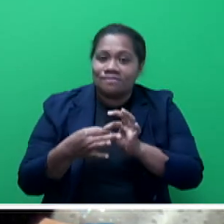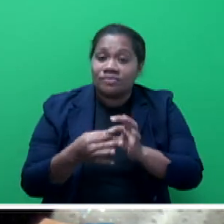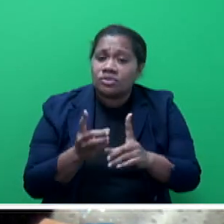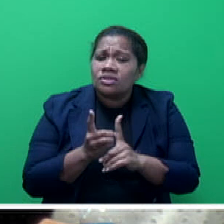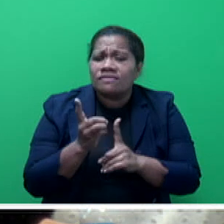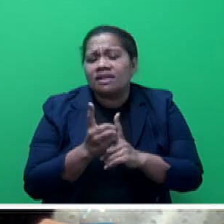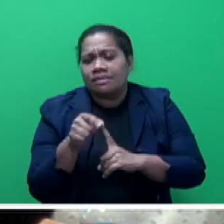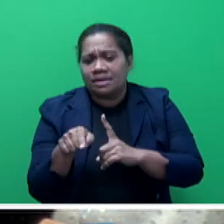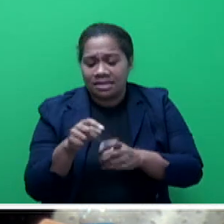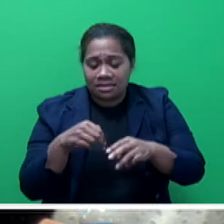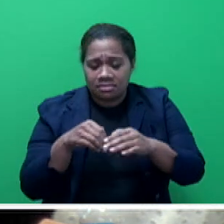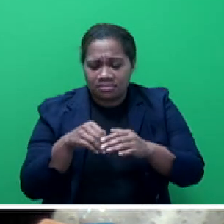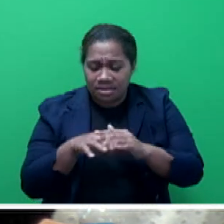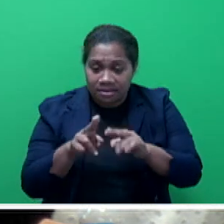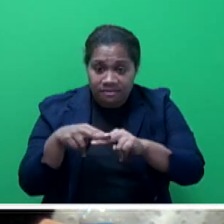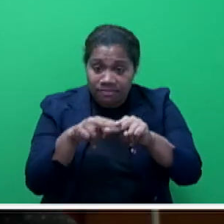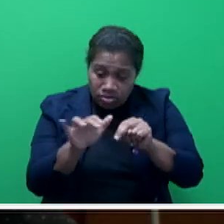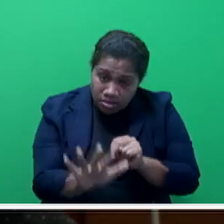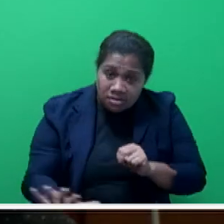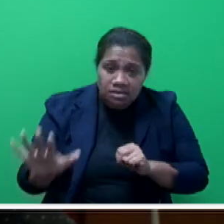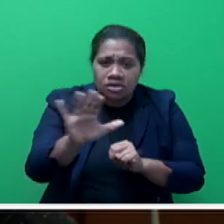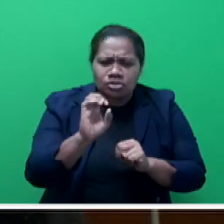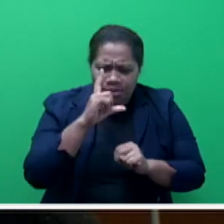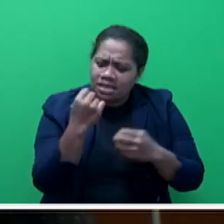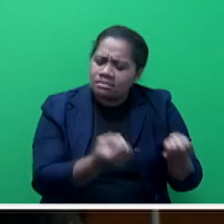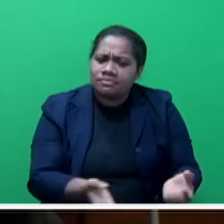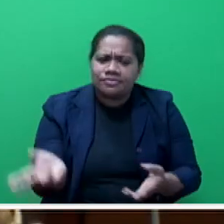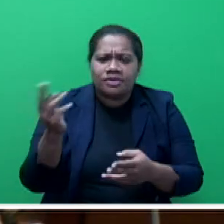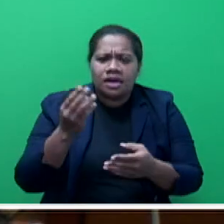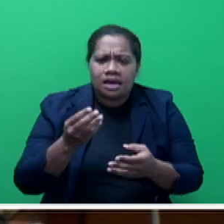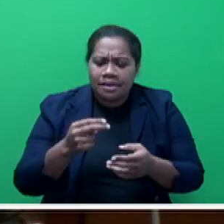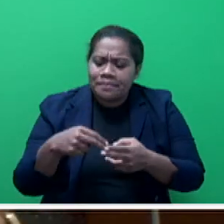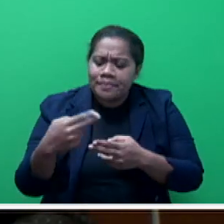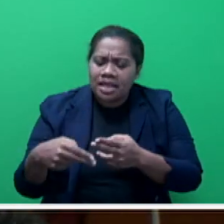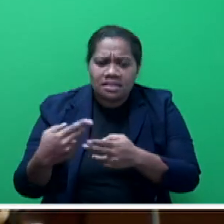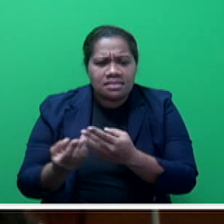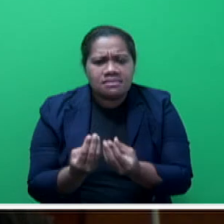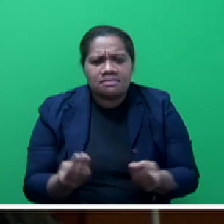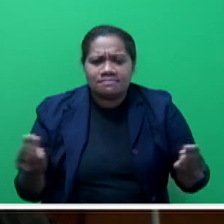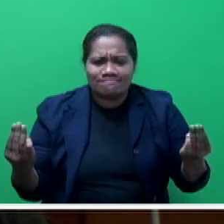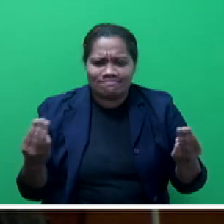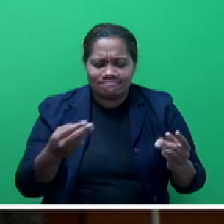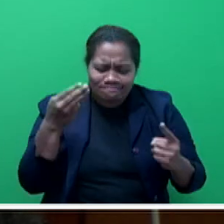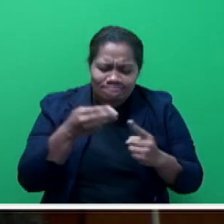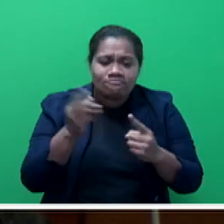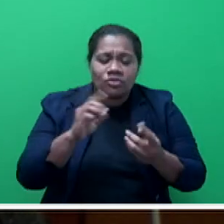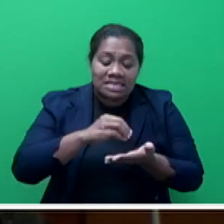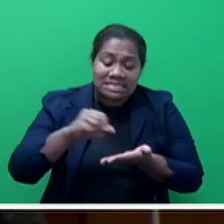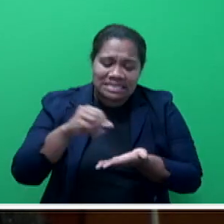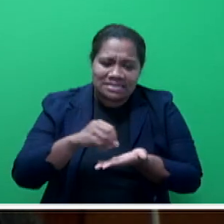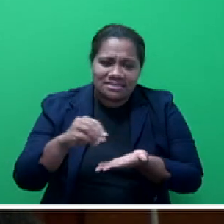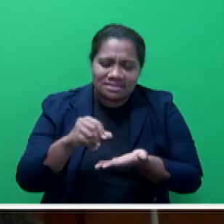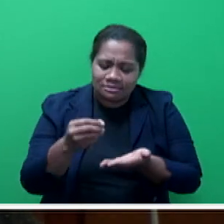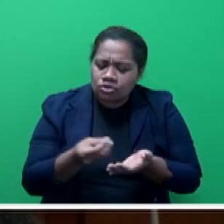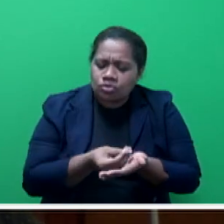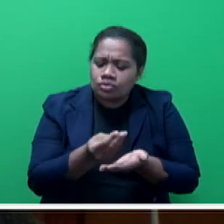throughout Fiji, so that we can provide planting material, in particular seedling, in the cases of these high-valued crops, so that we